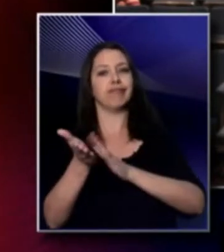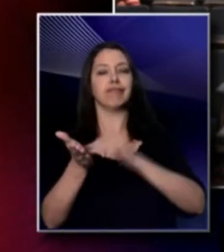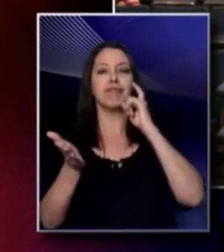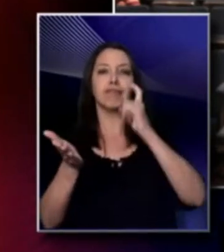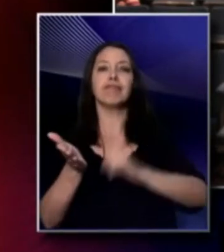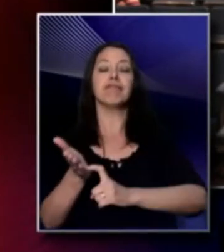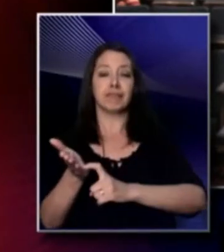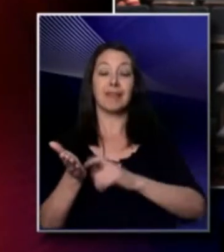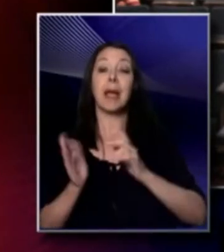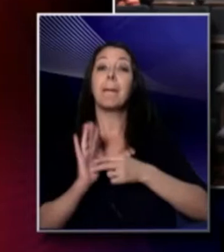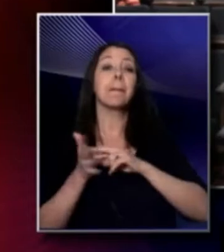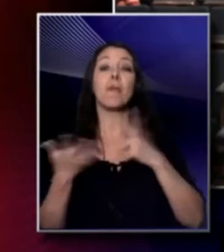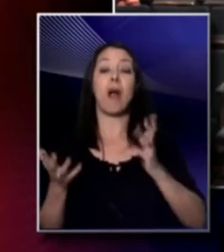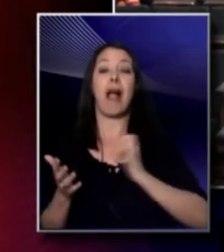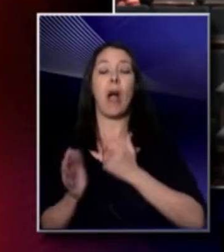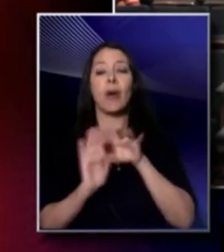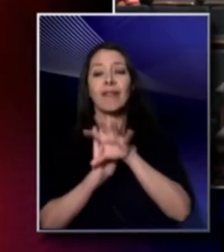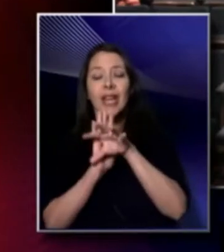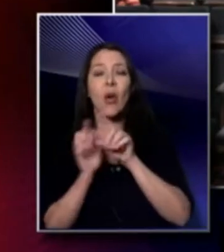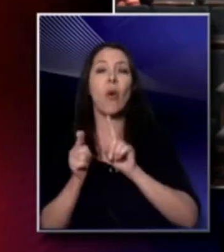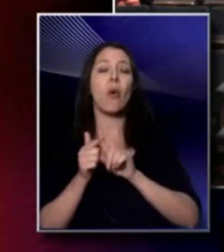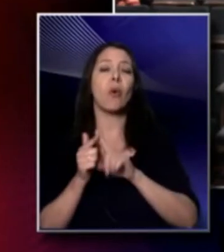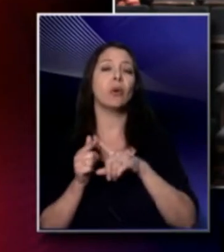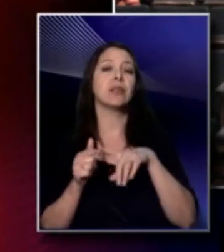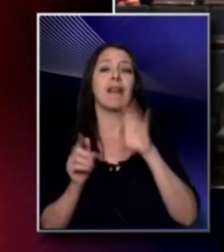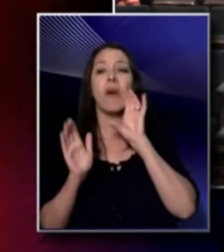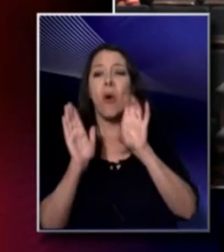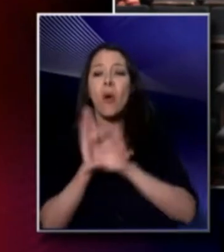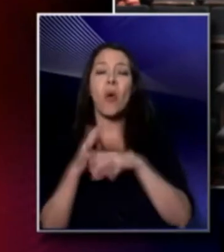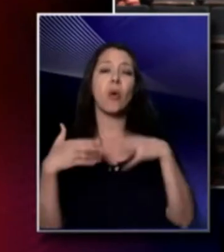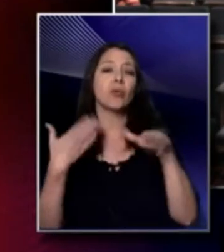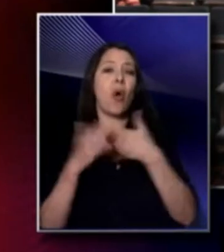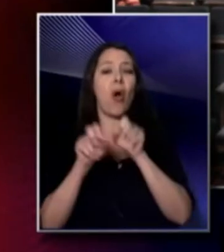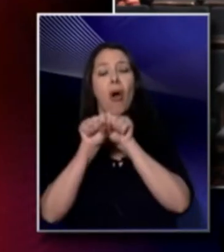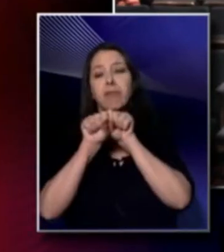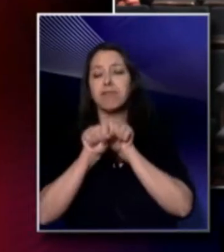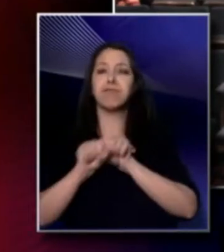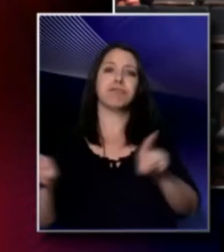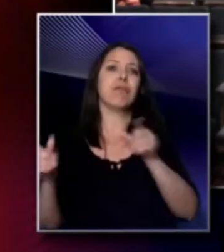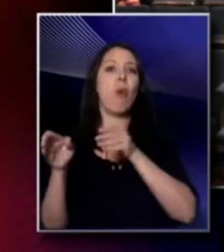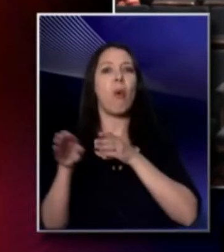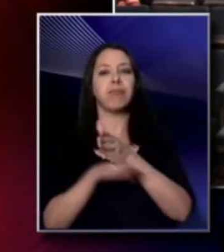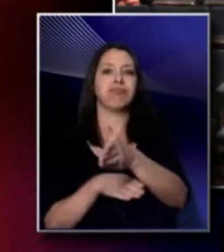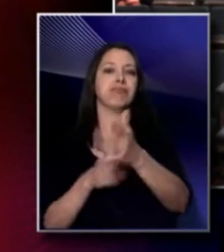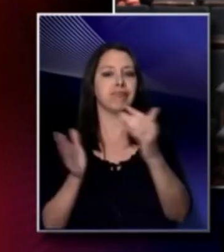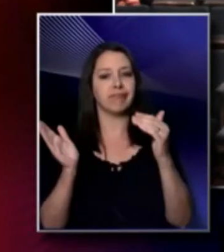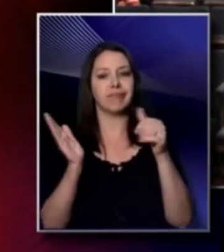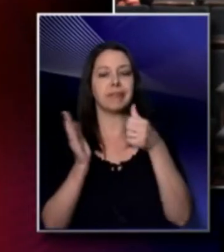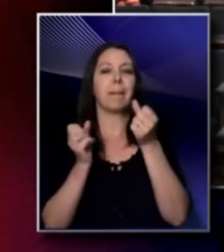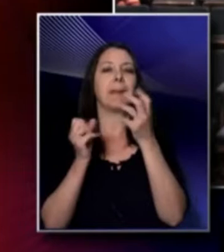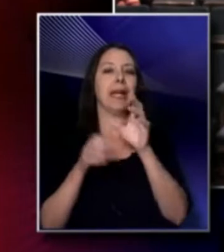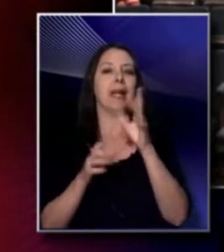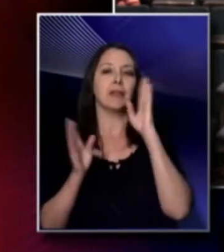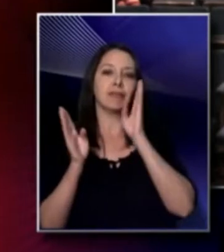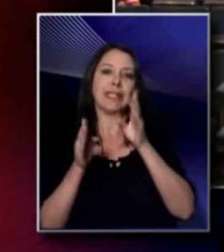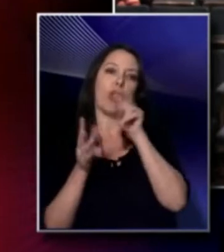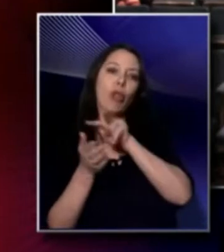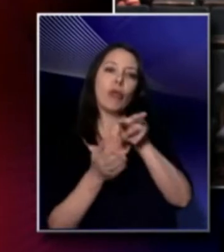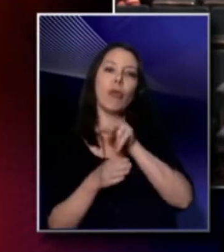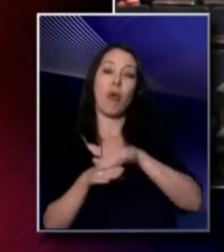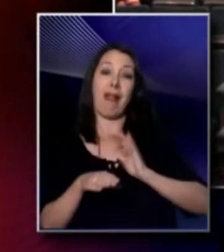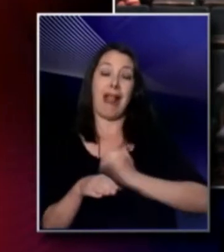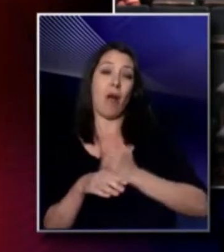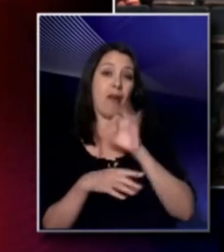meaning our videos, our photos, our content's going viral in the deaf and blind community, as well as just greater on the larger